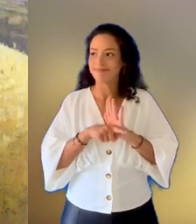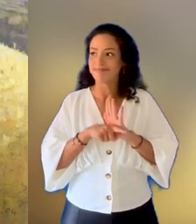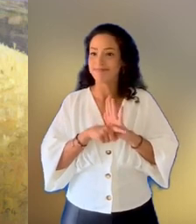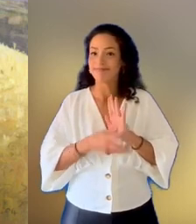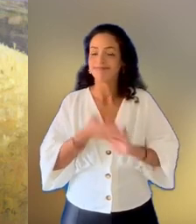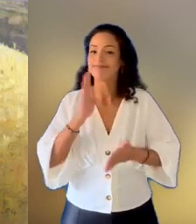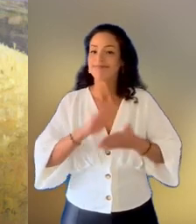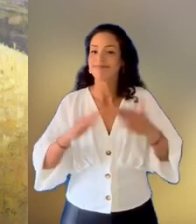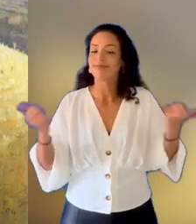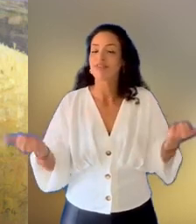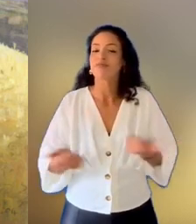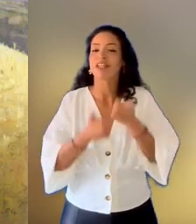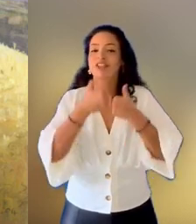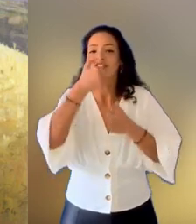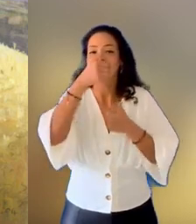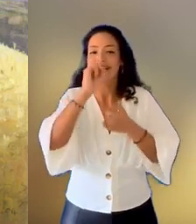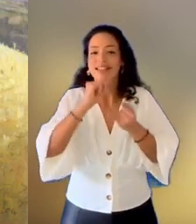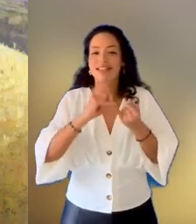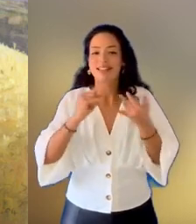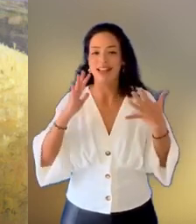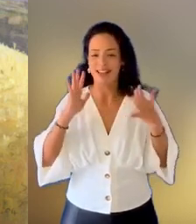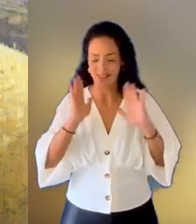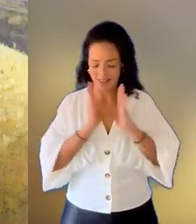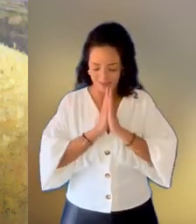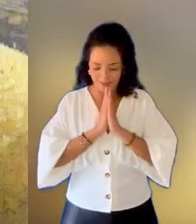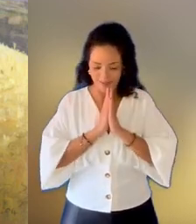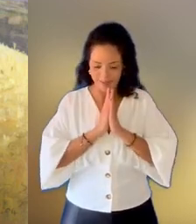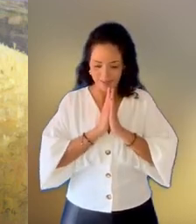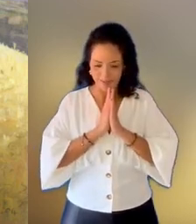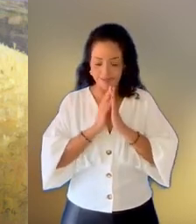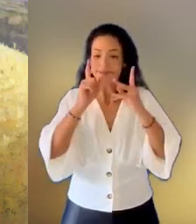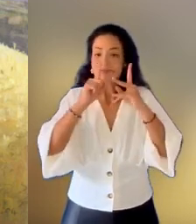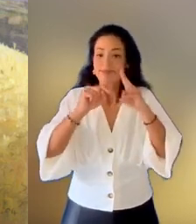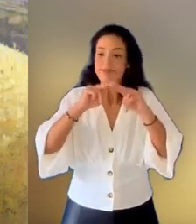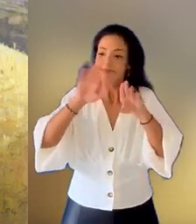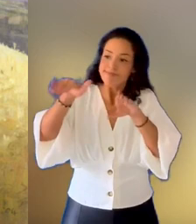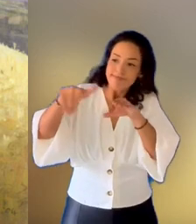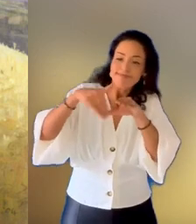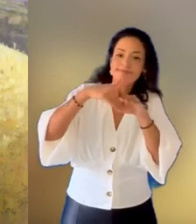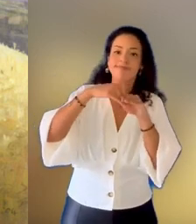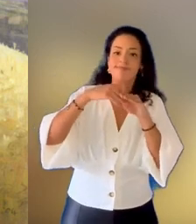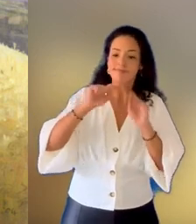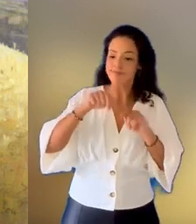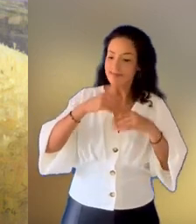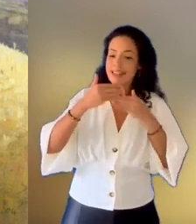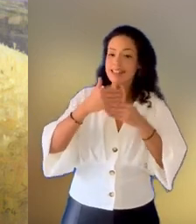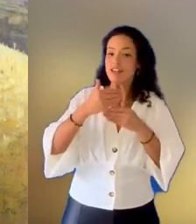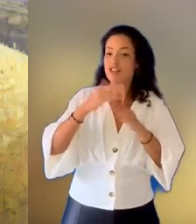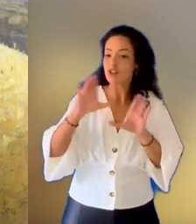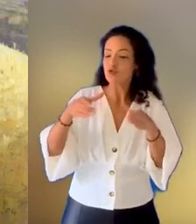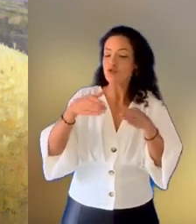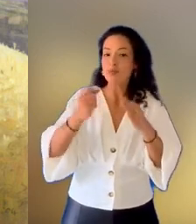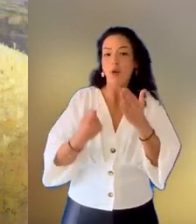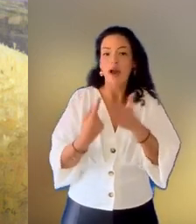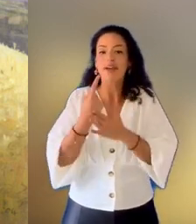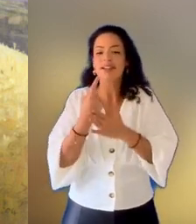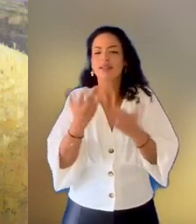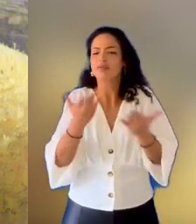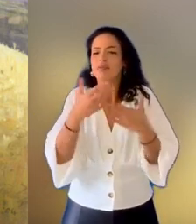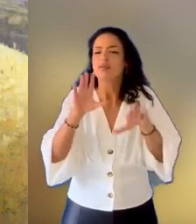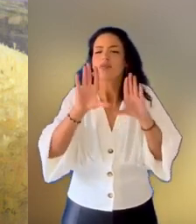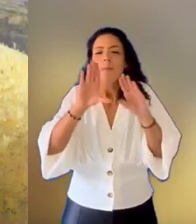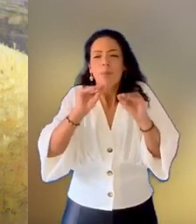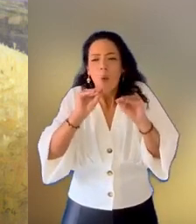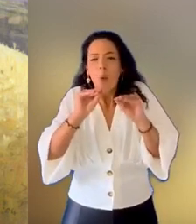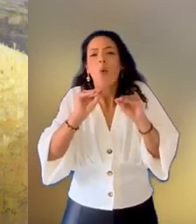And that's the 60 seconds complete. If you're joining this session as part of a group or an event, I would encourage you to pause your recording